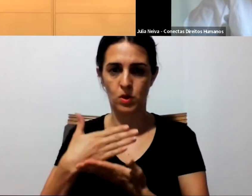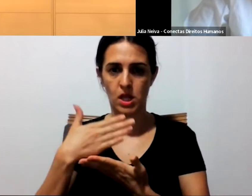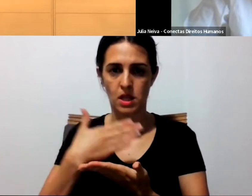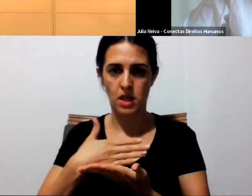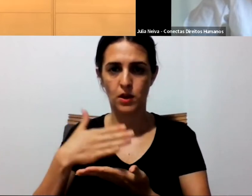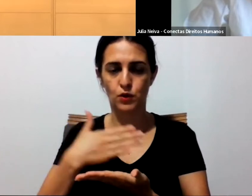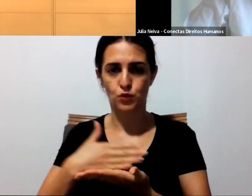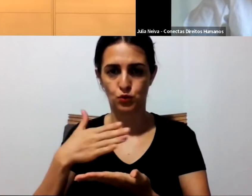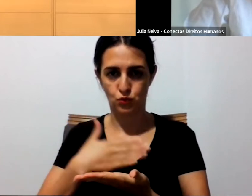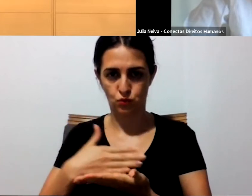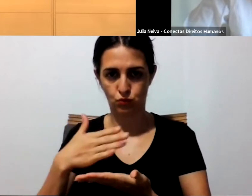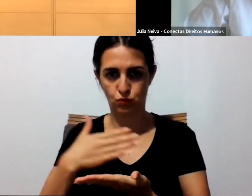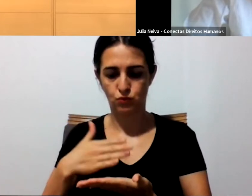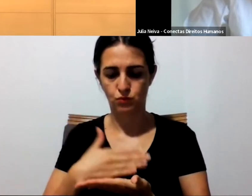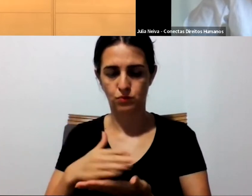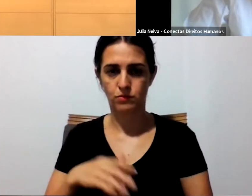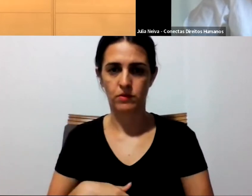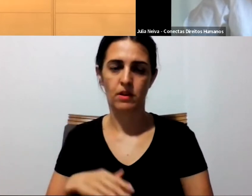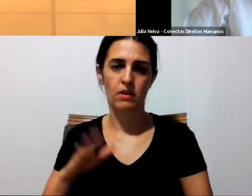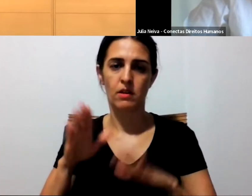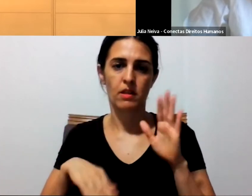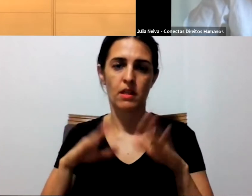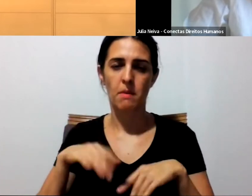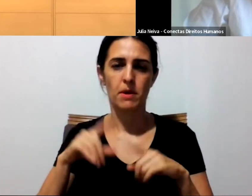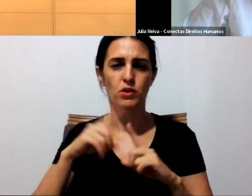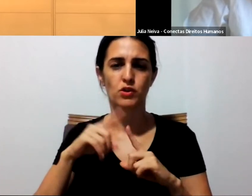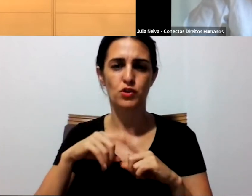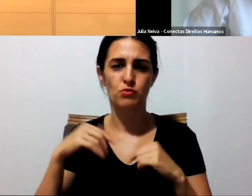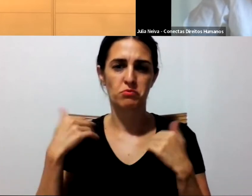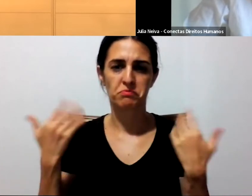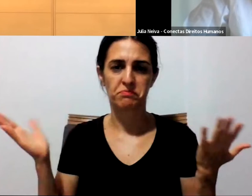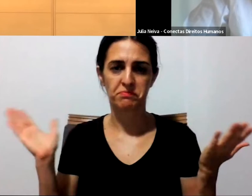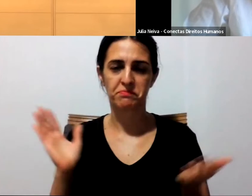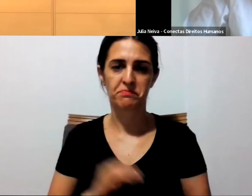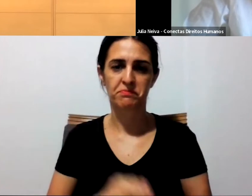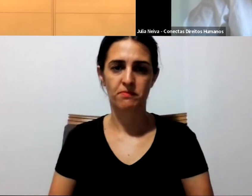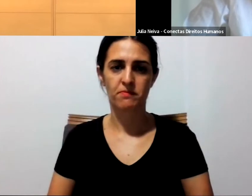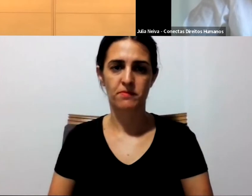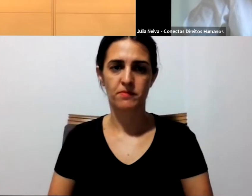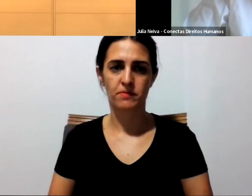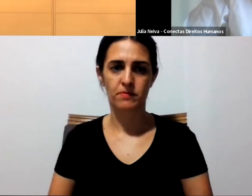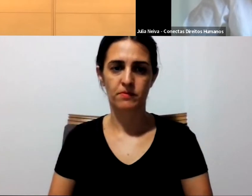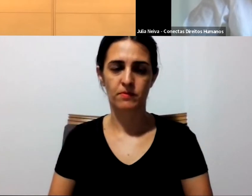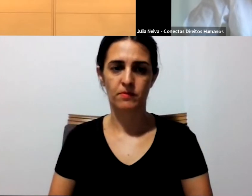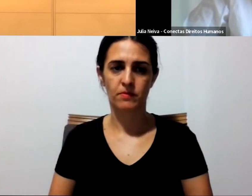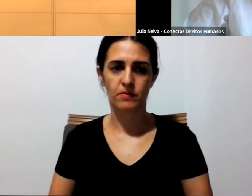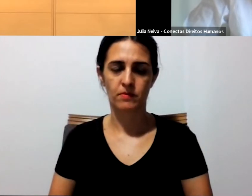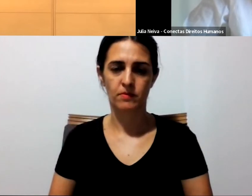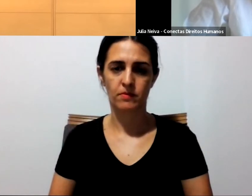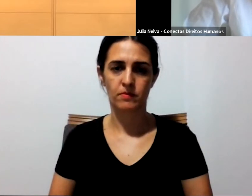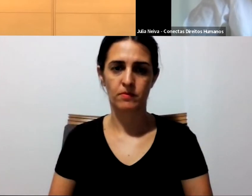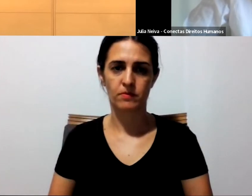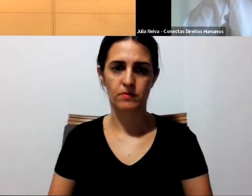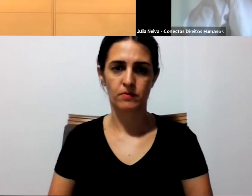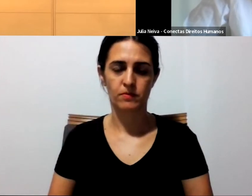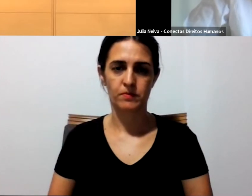moment, I said the ball is more in our membership. This will change, and I think there will be plenty of opportunities for